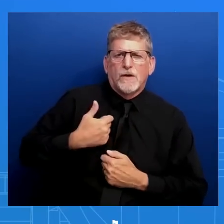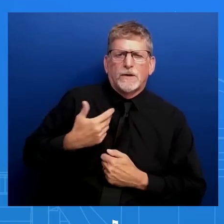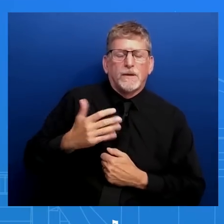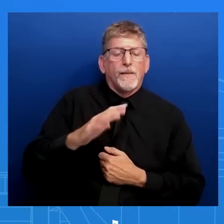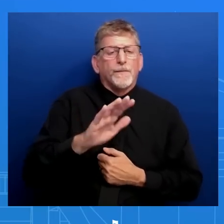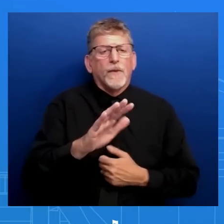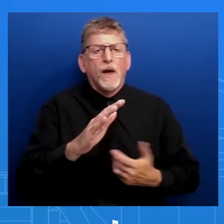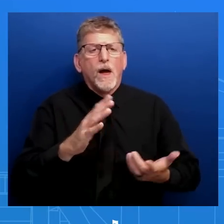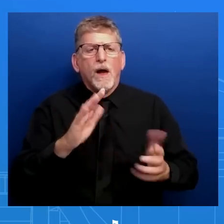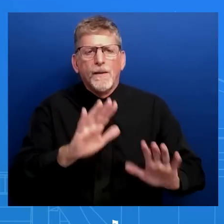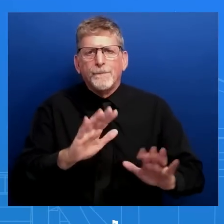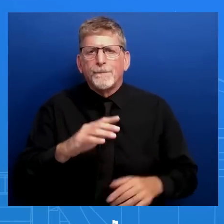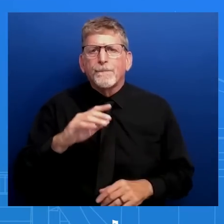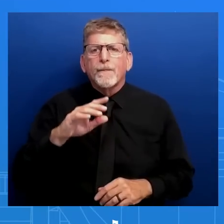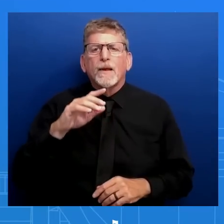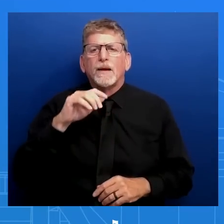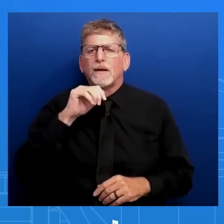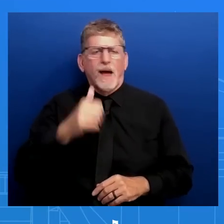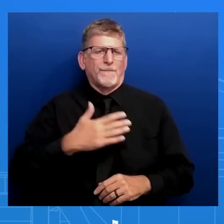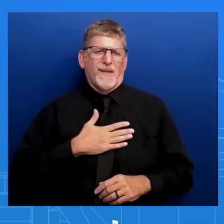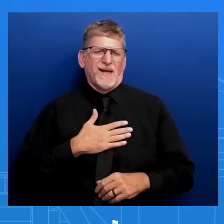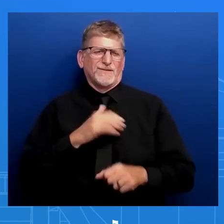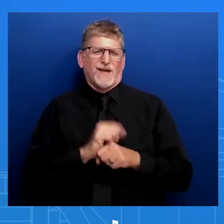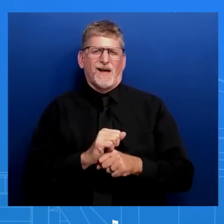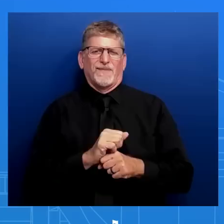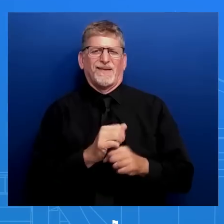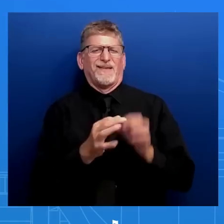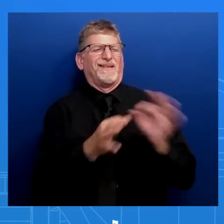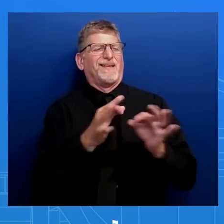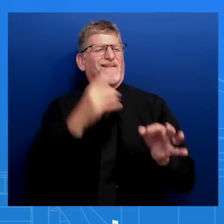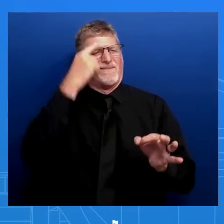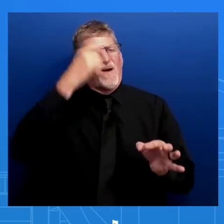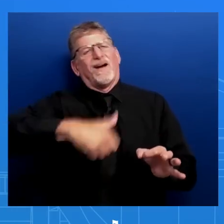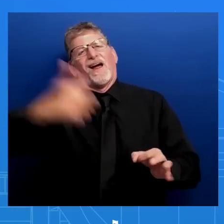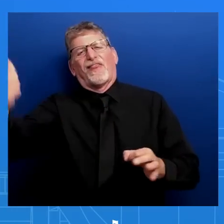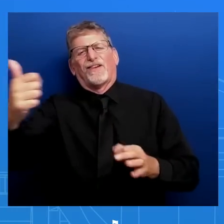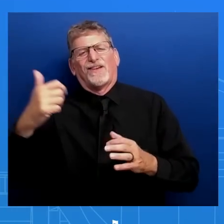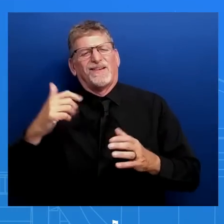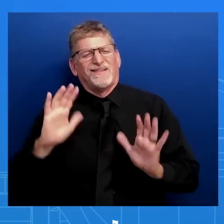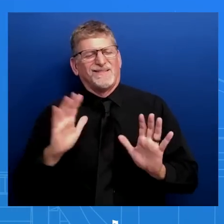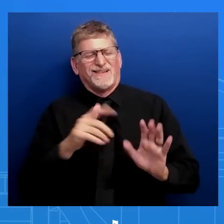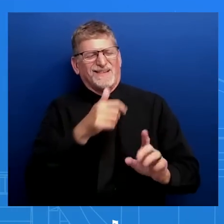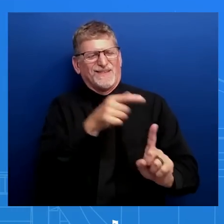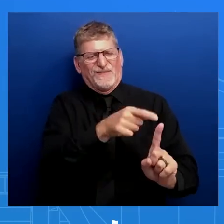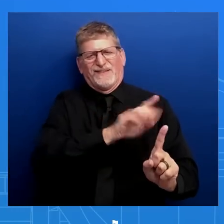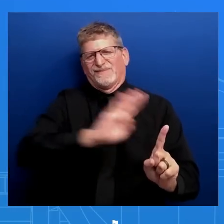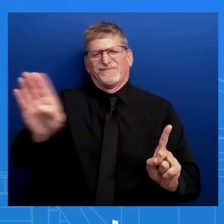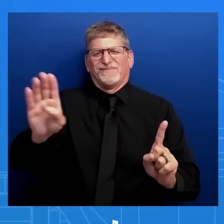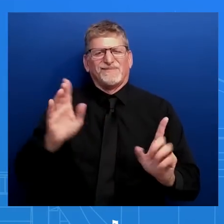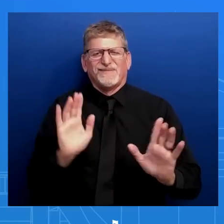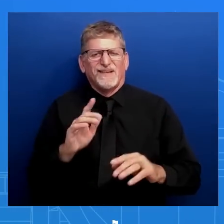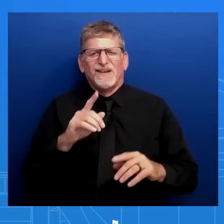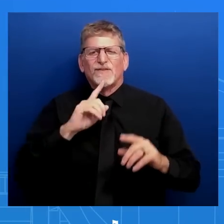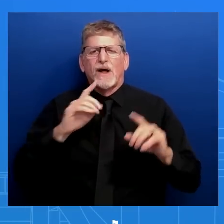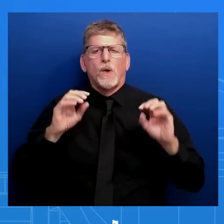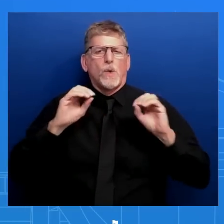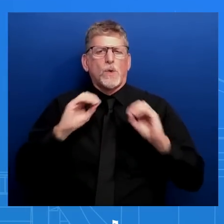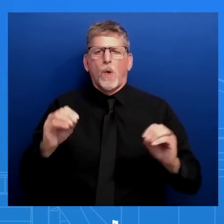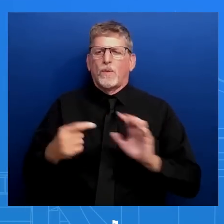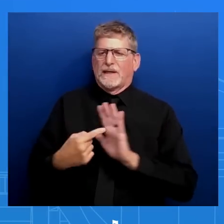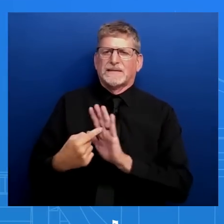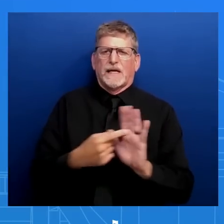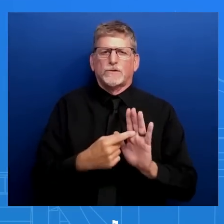it's not my job to speak for another military, but there's absolutely no indication that there's been any changes that we've